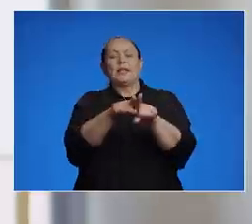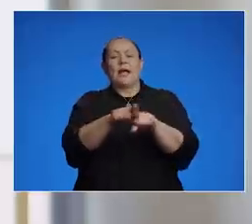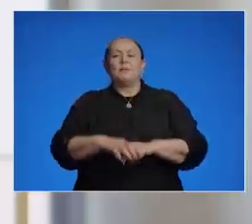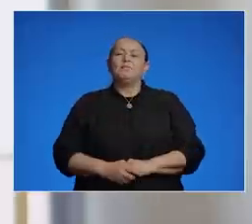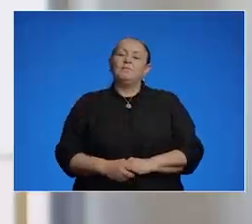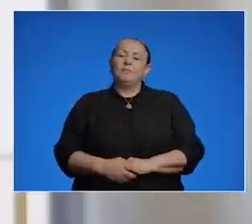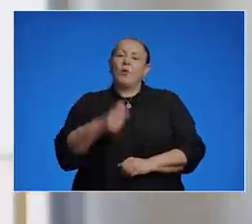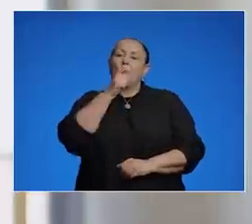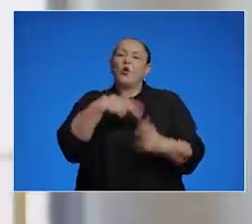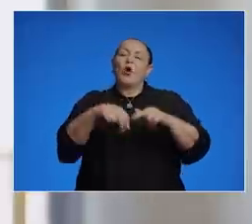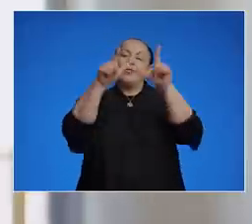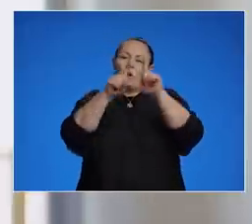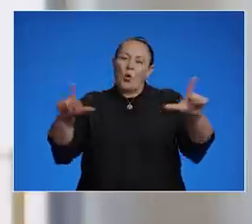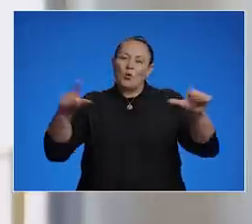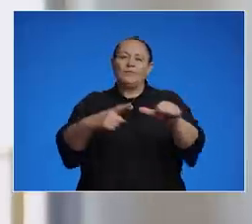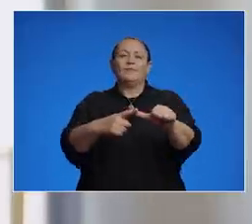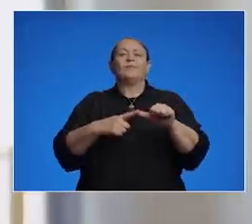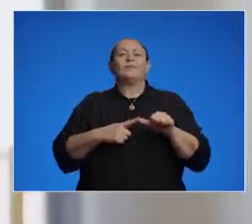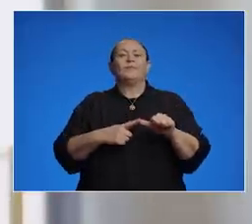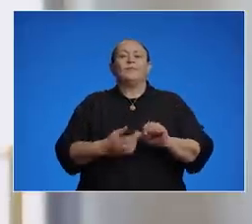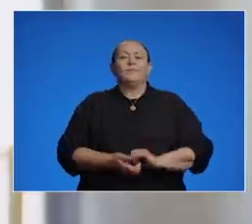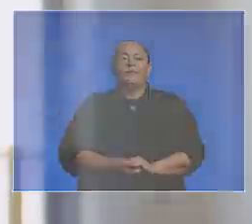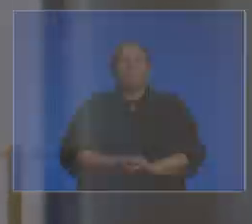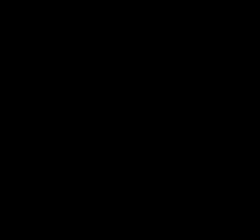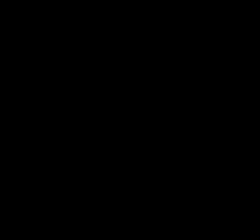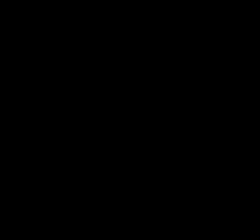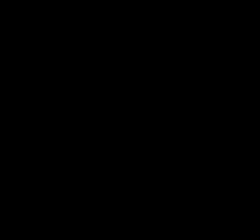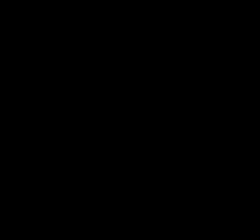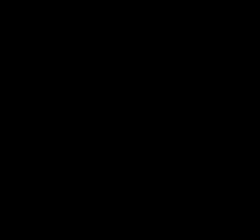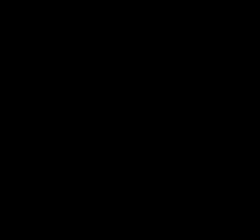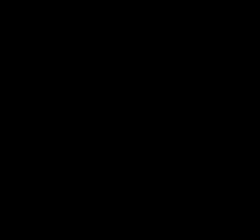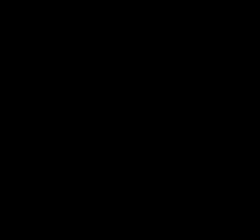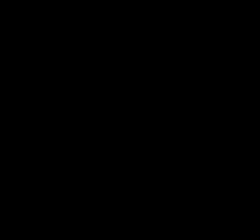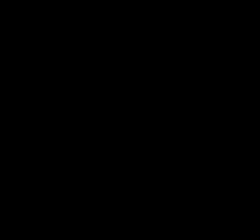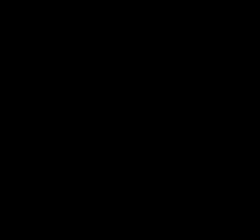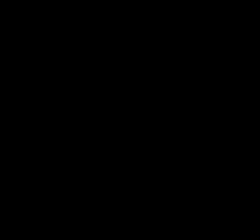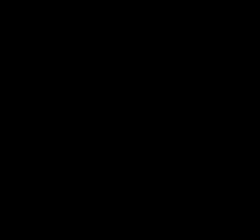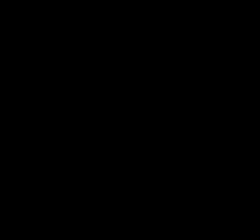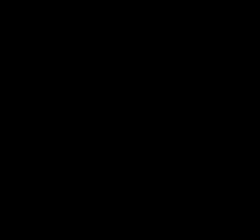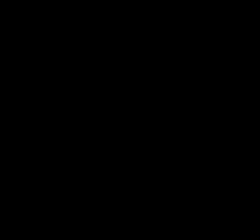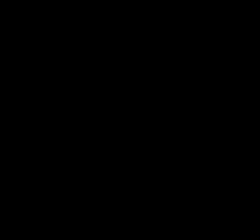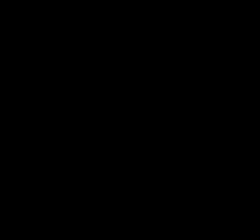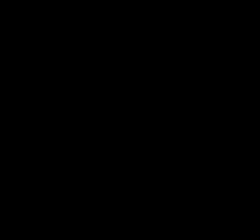The word of the Lord. Thanks be to God. Alleluia,